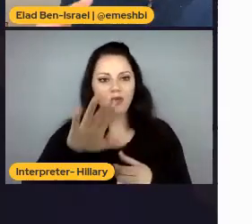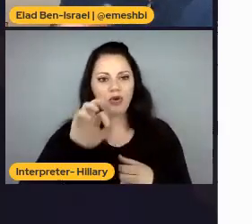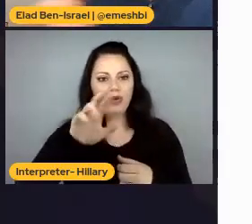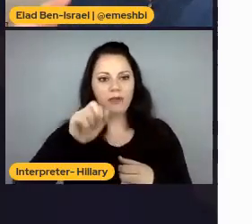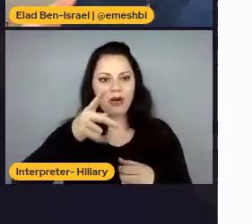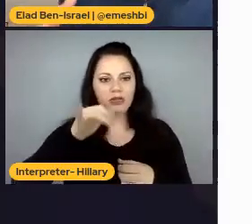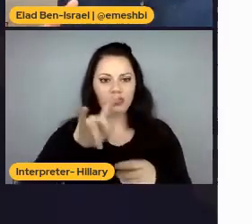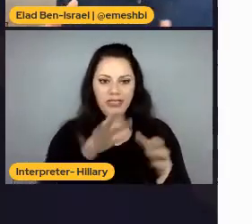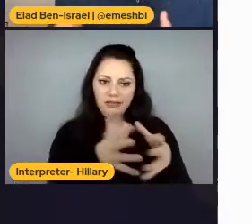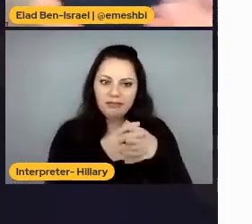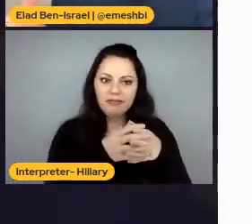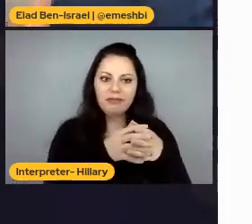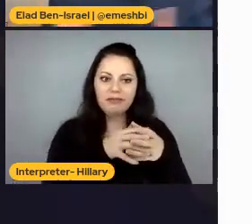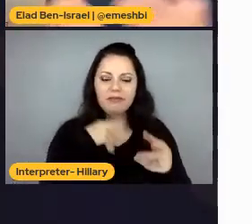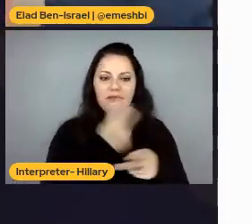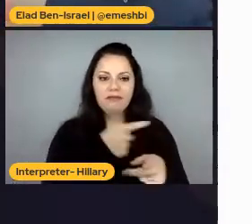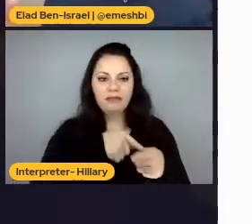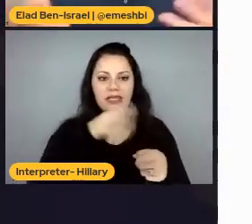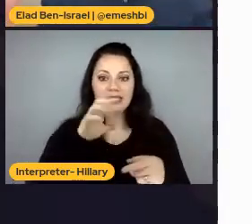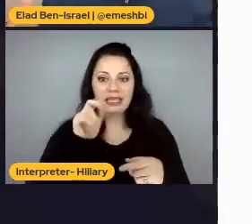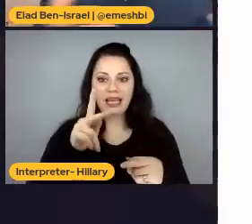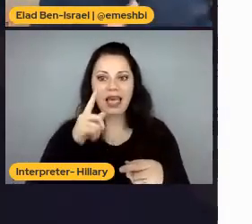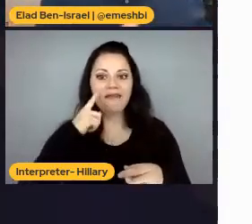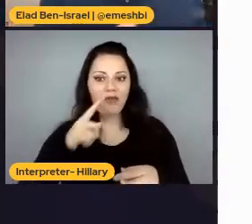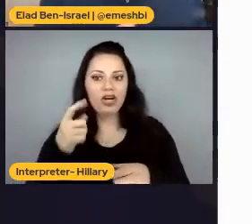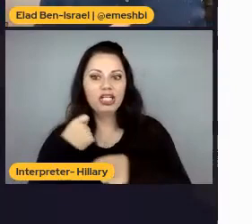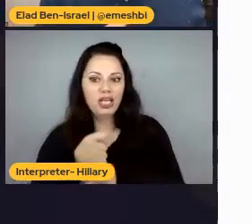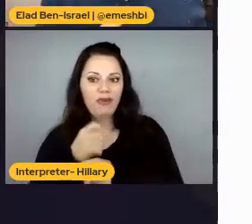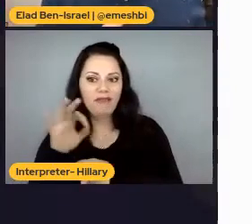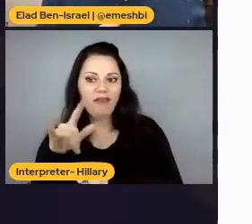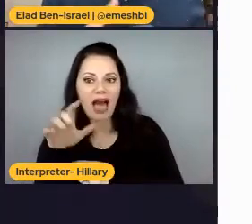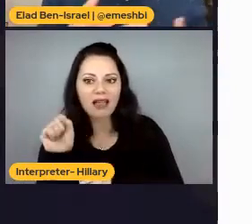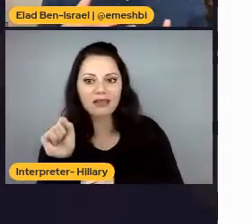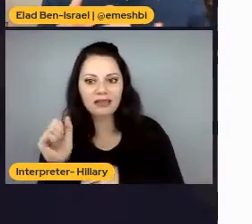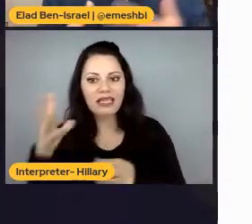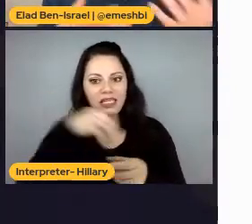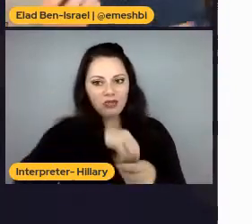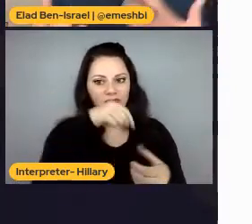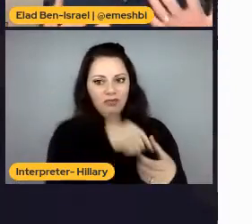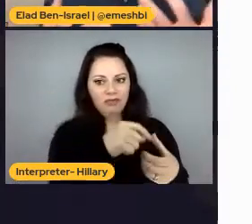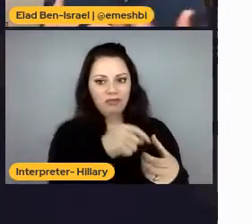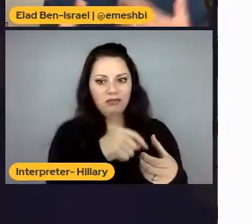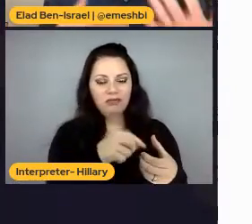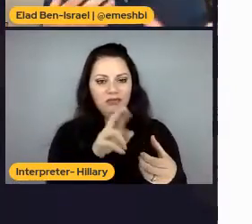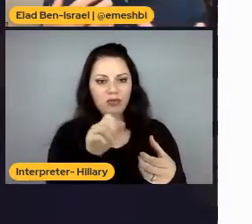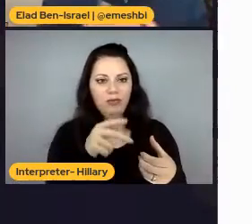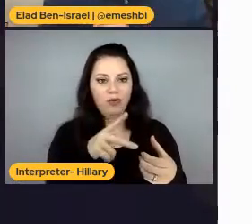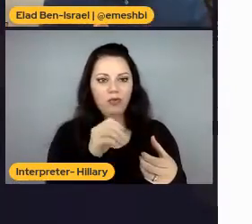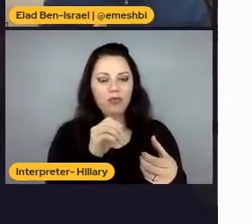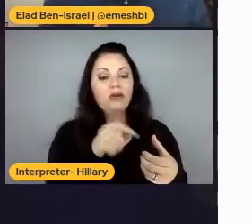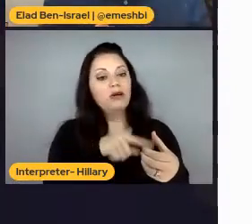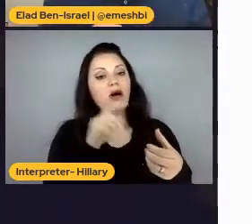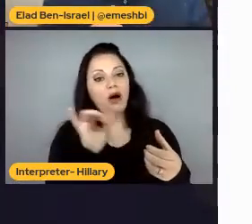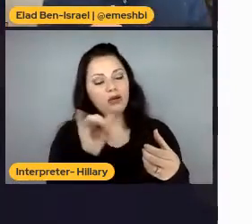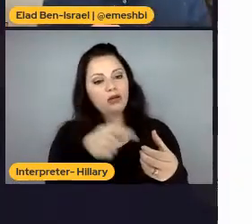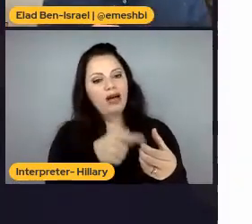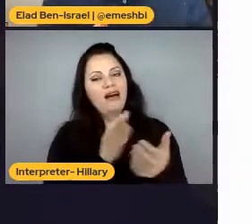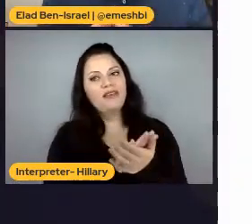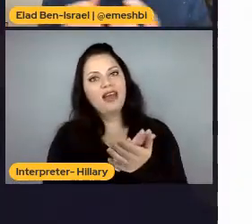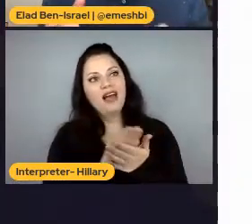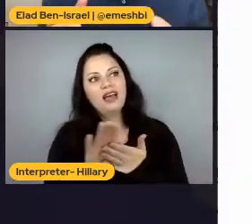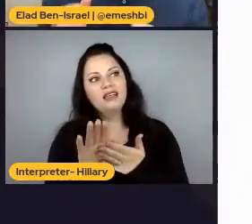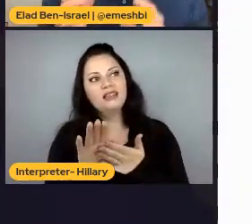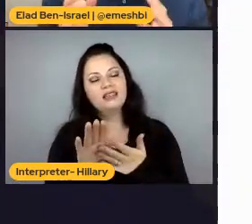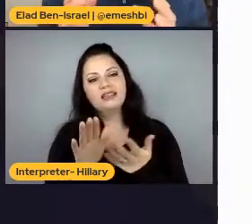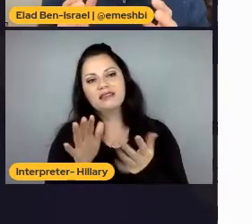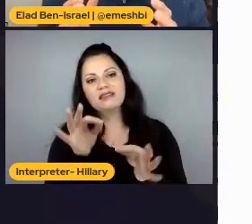so in a sense, Projen is a CDK for generating files that go into your repository, and it has some nice